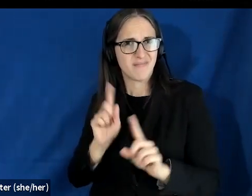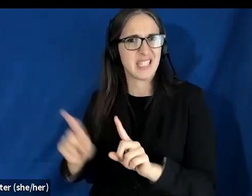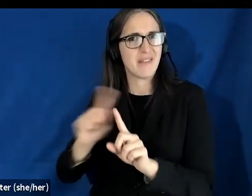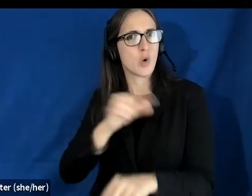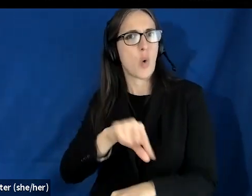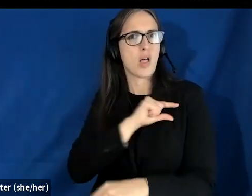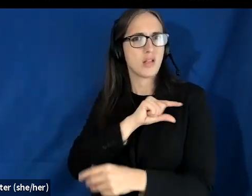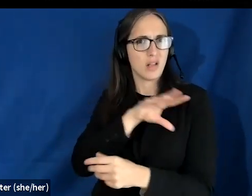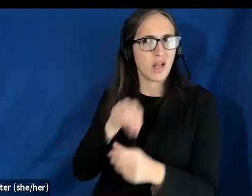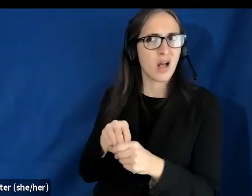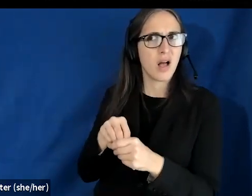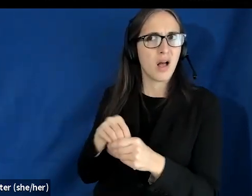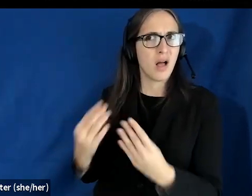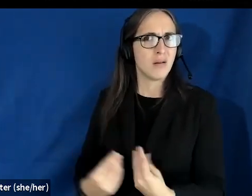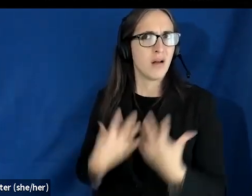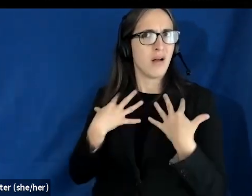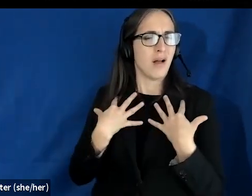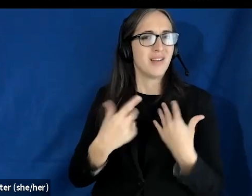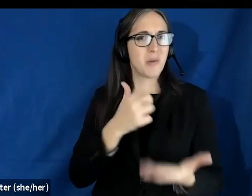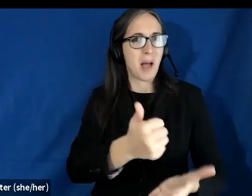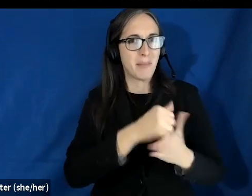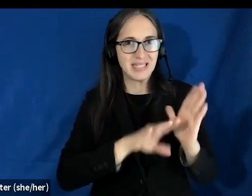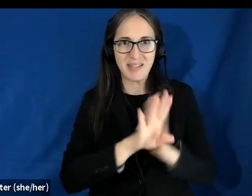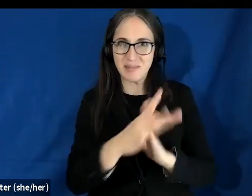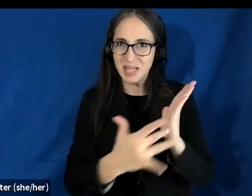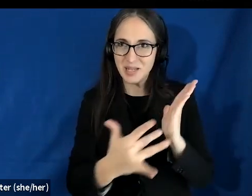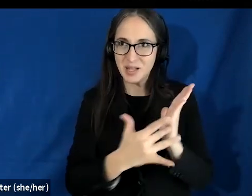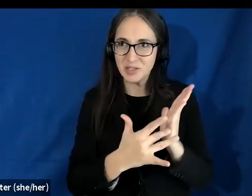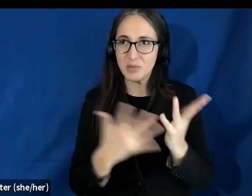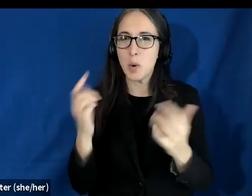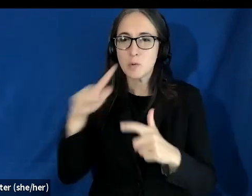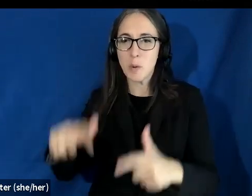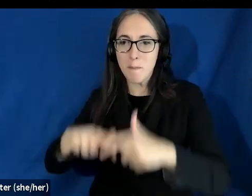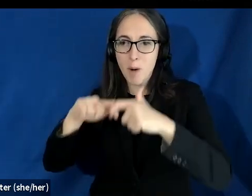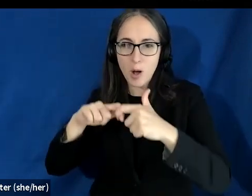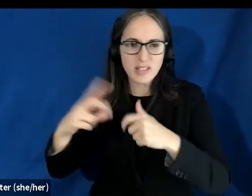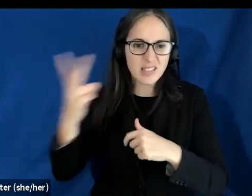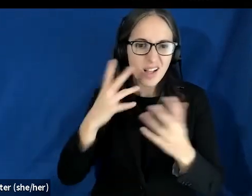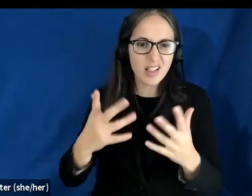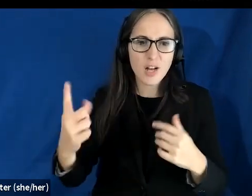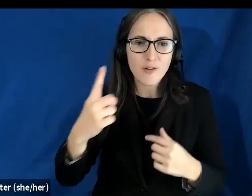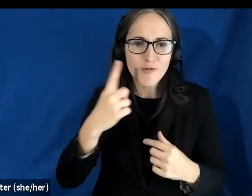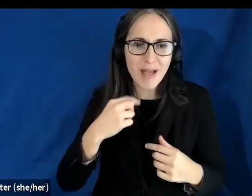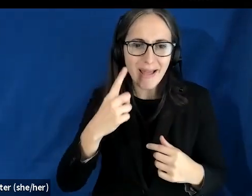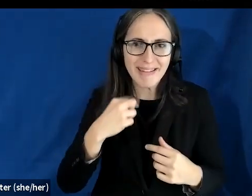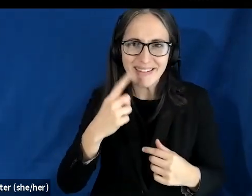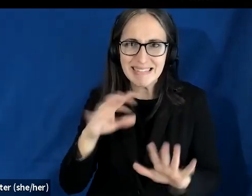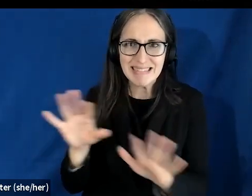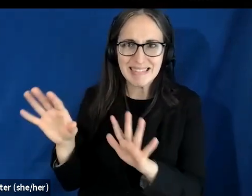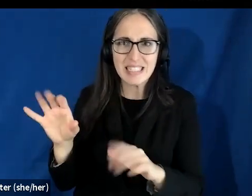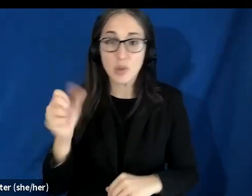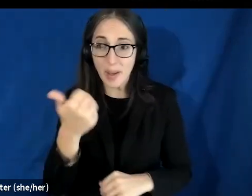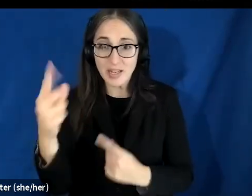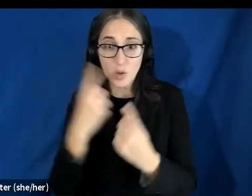this technology. So I'm going to pause. I don't know if there are questions. I see a lot of red. Please, are there any questions in the